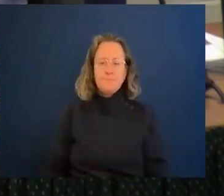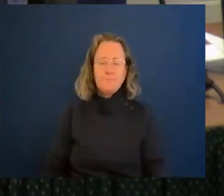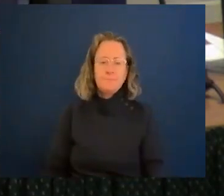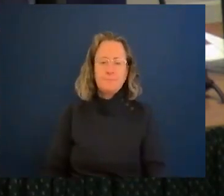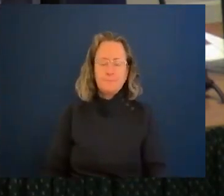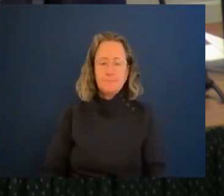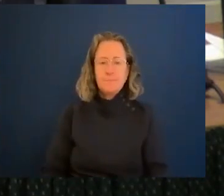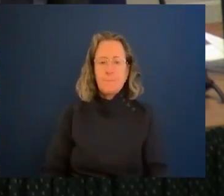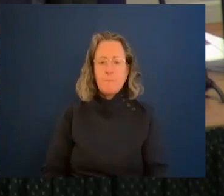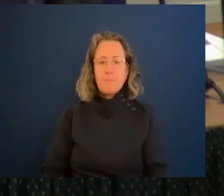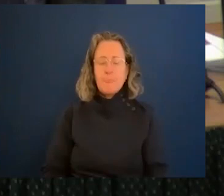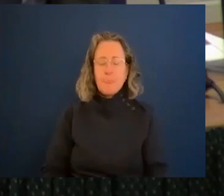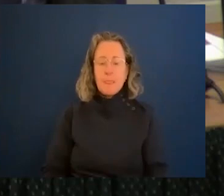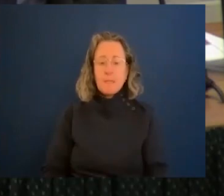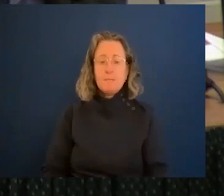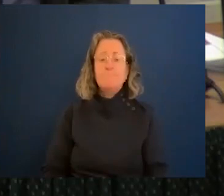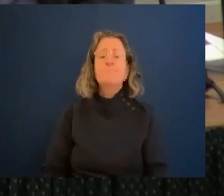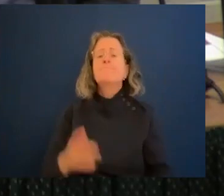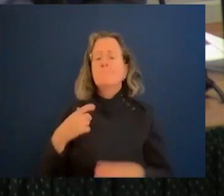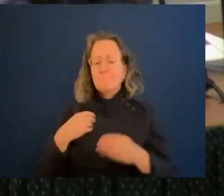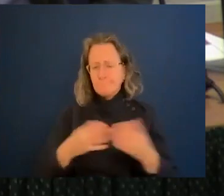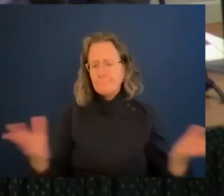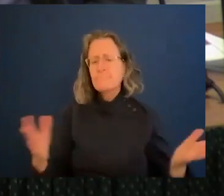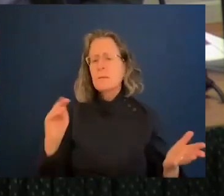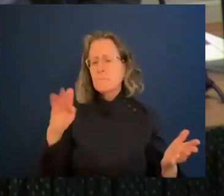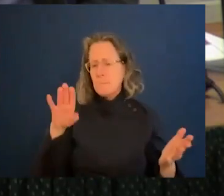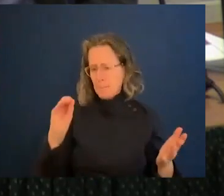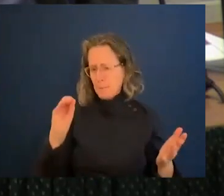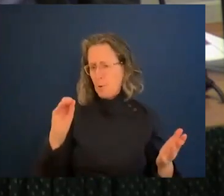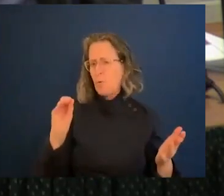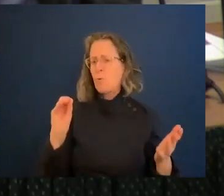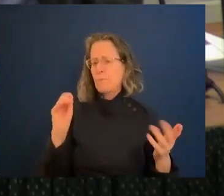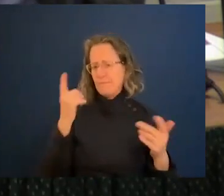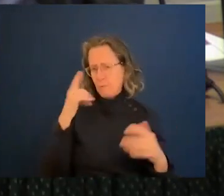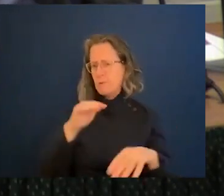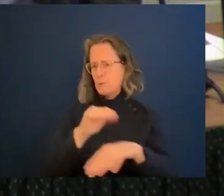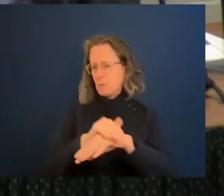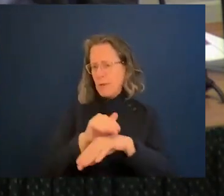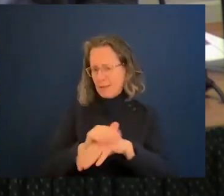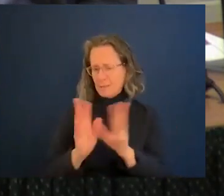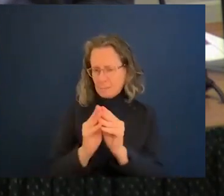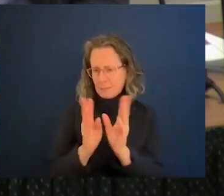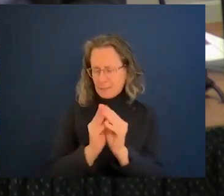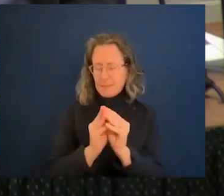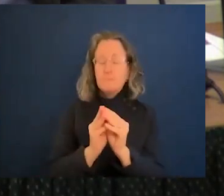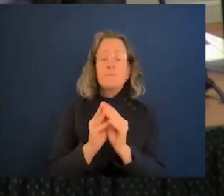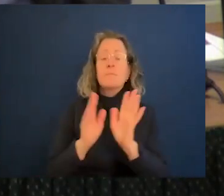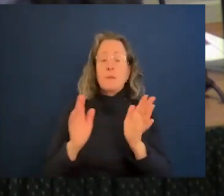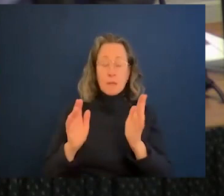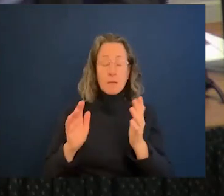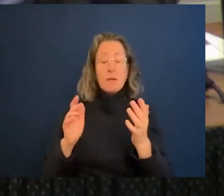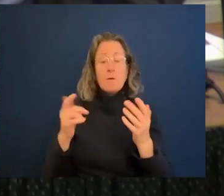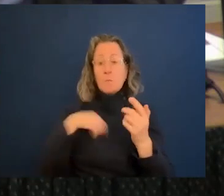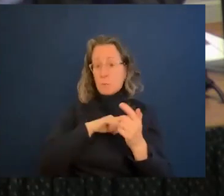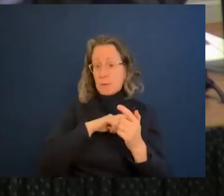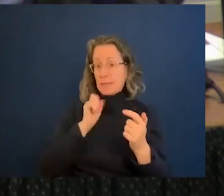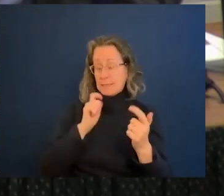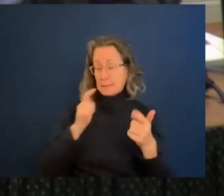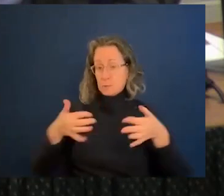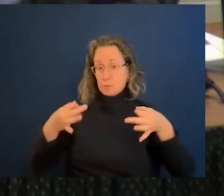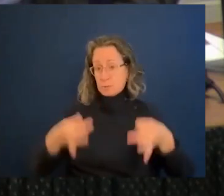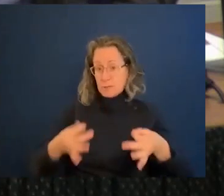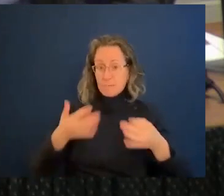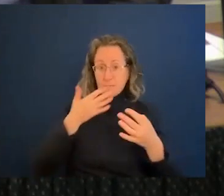as explained in the memo for tonight uh deciding on the best Fire EMS model moving forward is